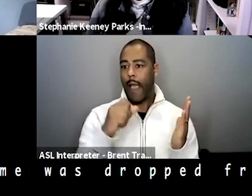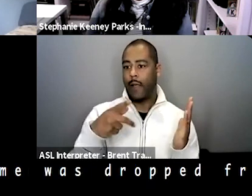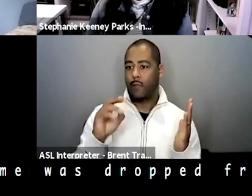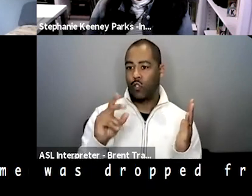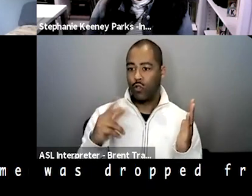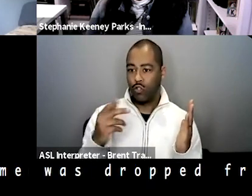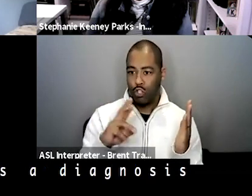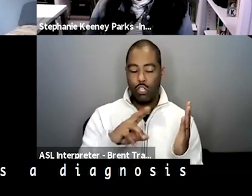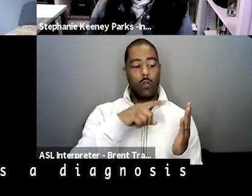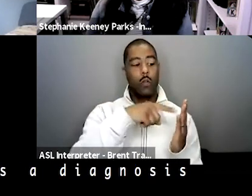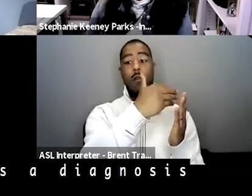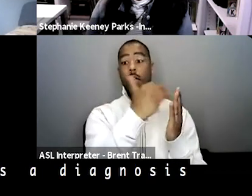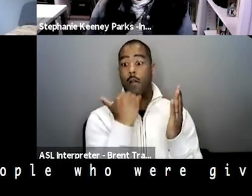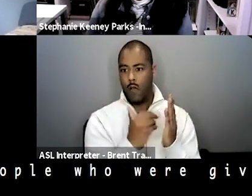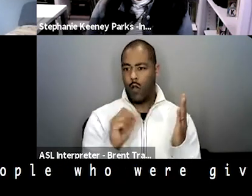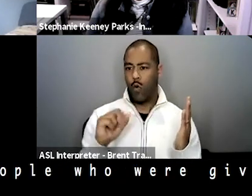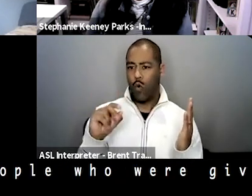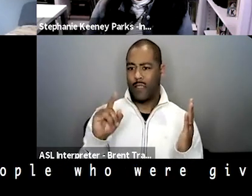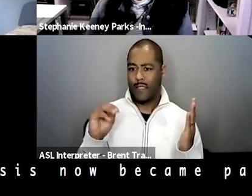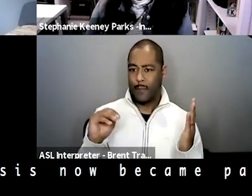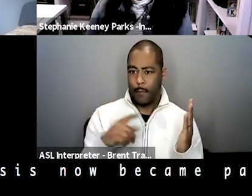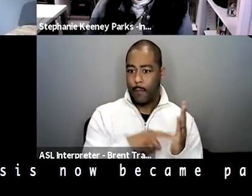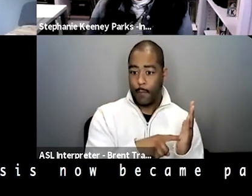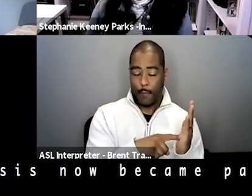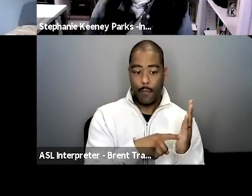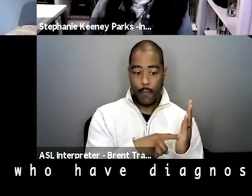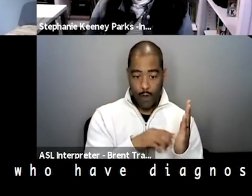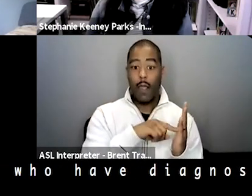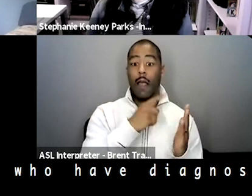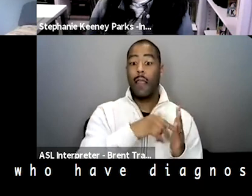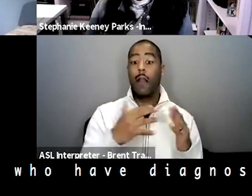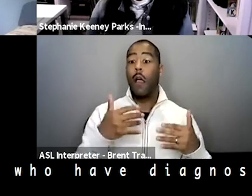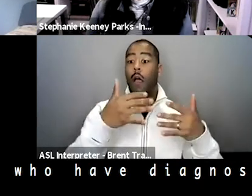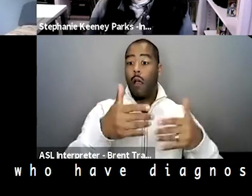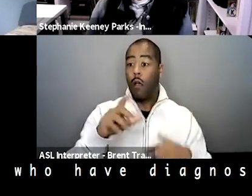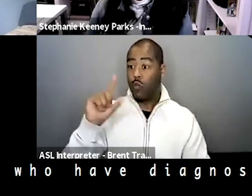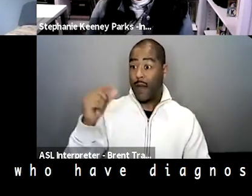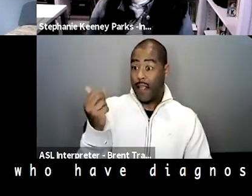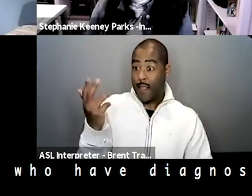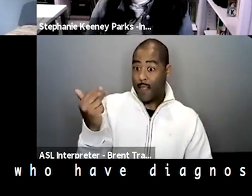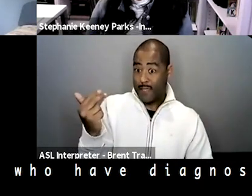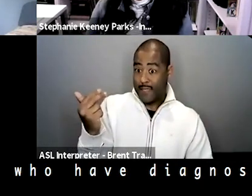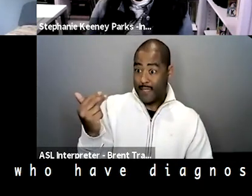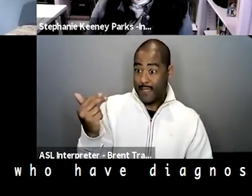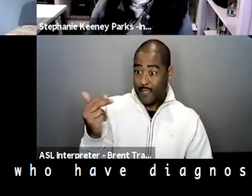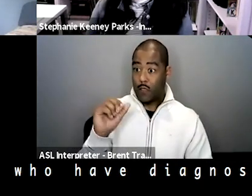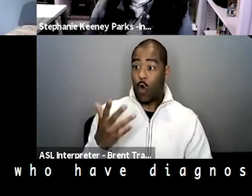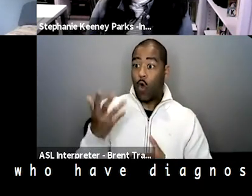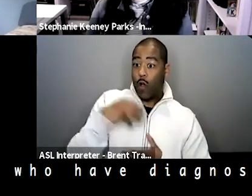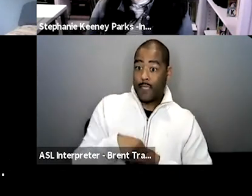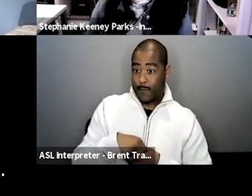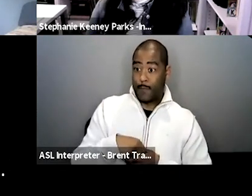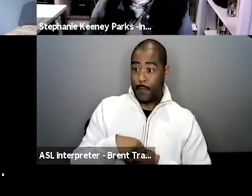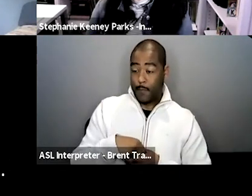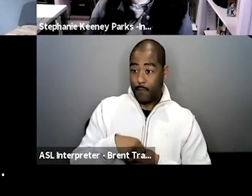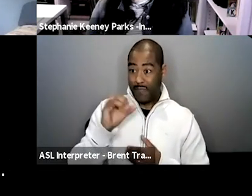2013, Asperger's syndrome was dropped from the book as a diagnosis, and people who were given that diagnosis now became part of the people, the group of